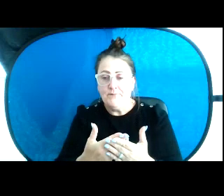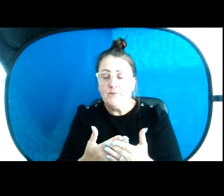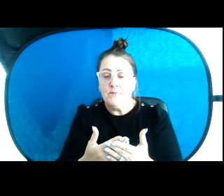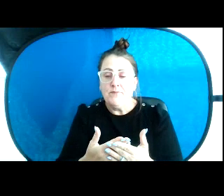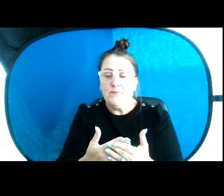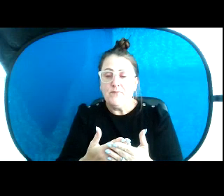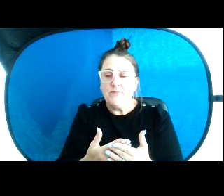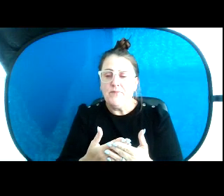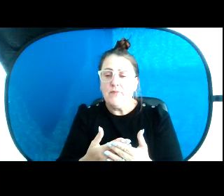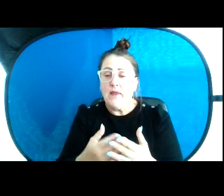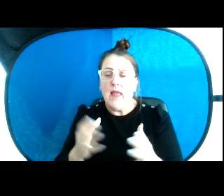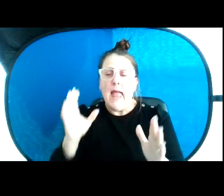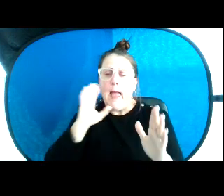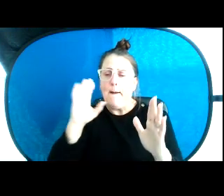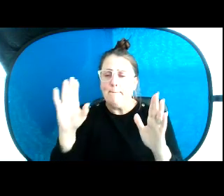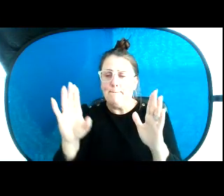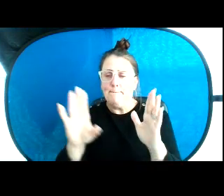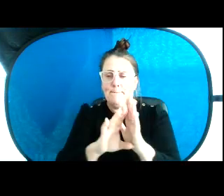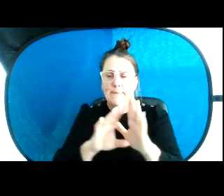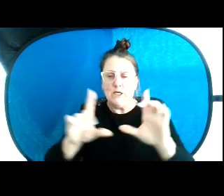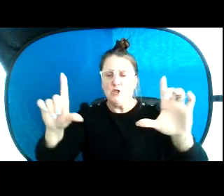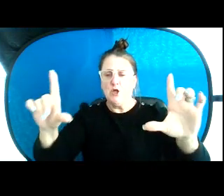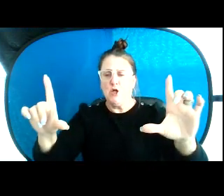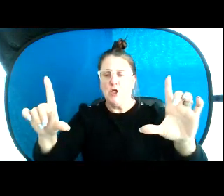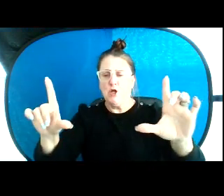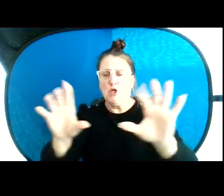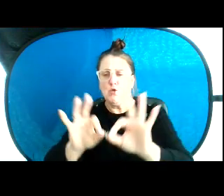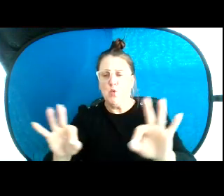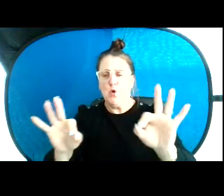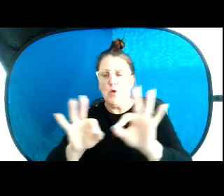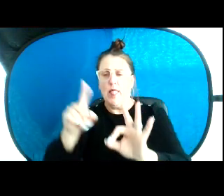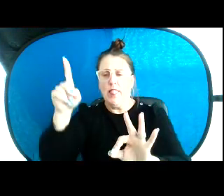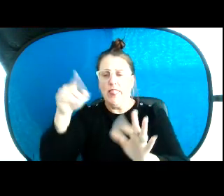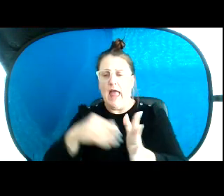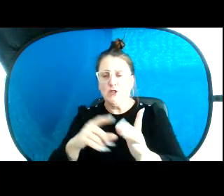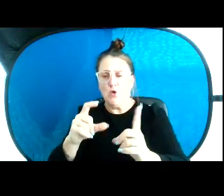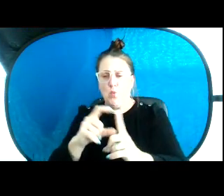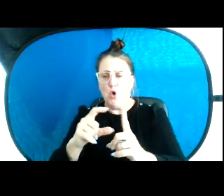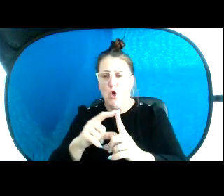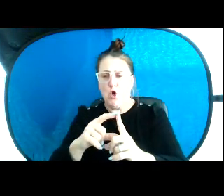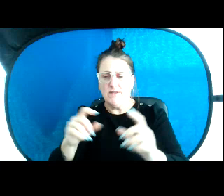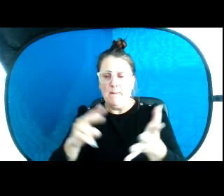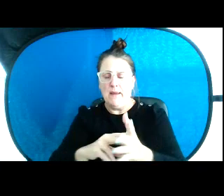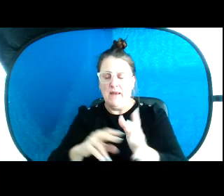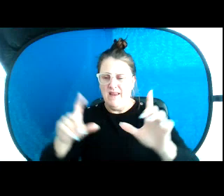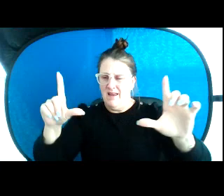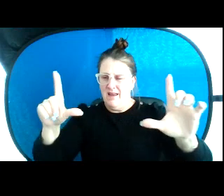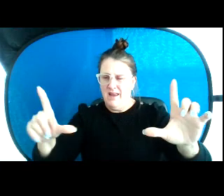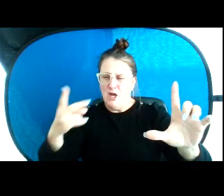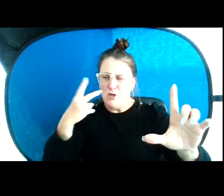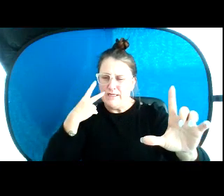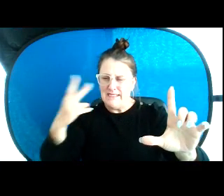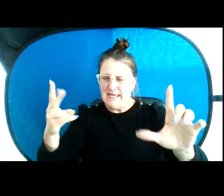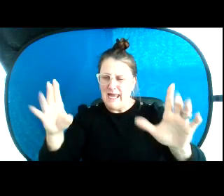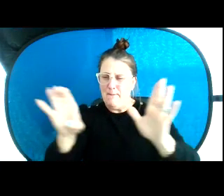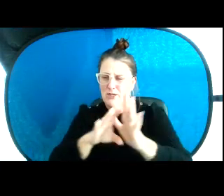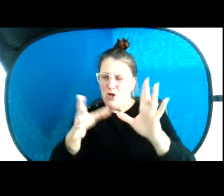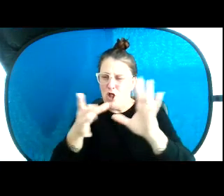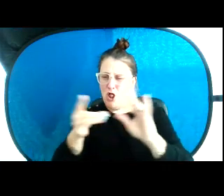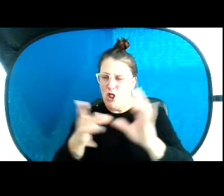a picture is worth 1,000 words. Well, when you're actually touring these places, it impacts